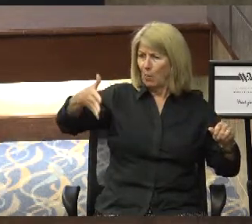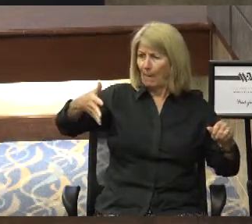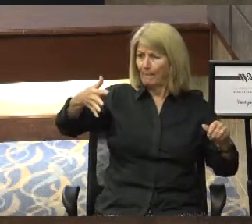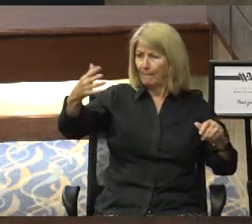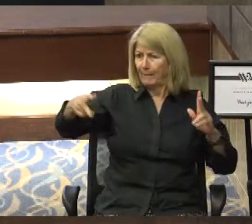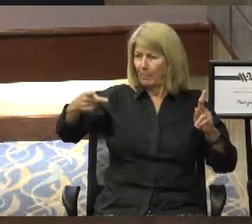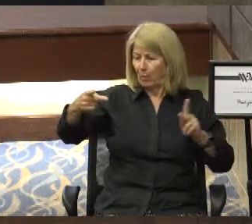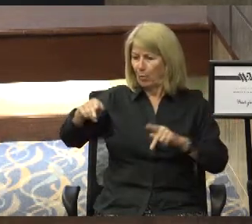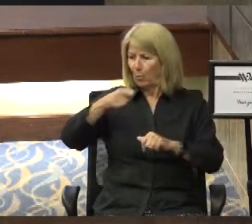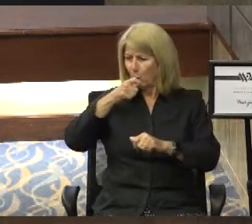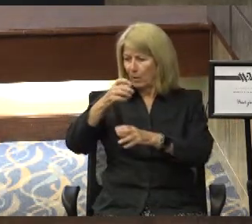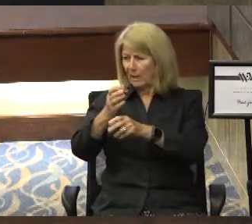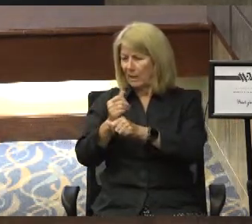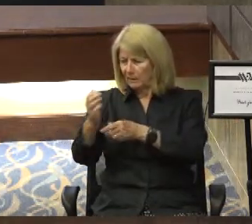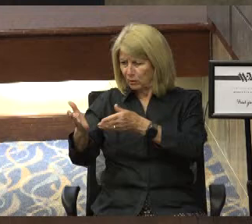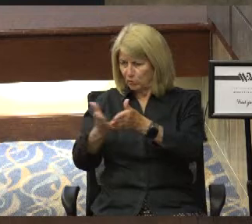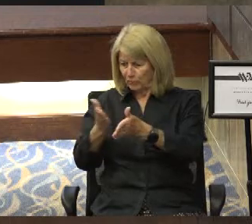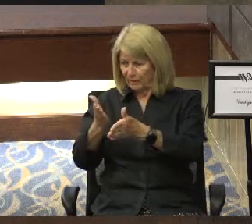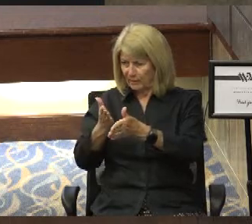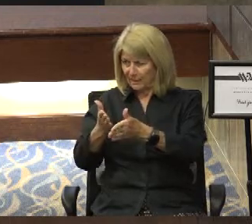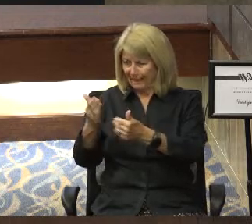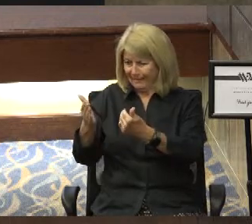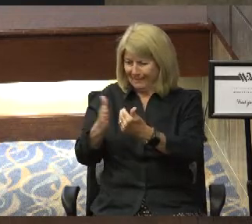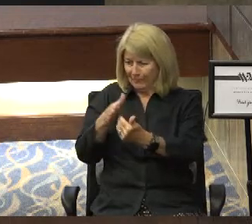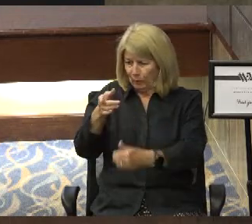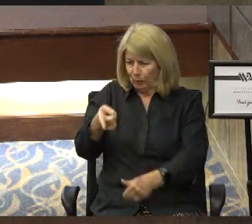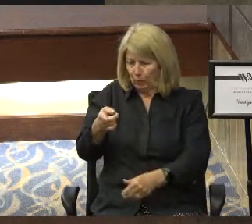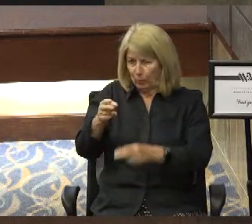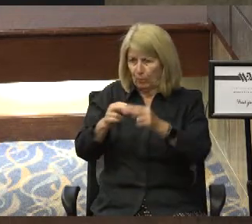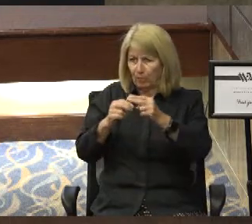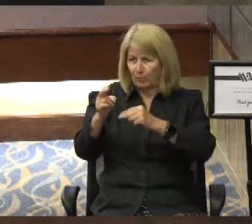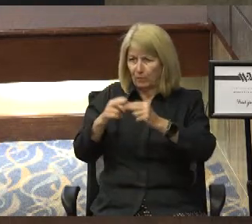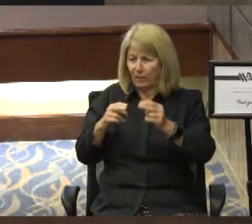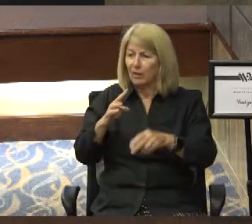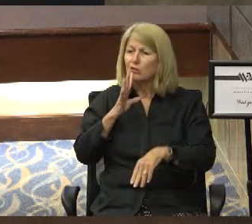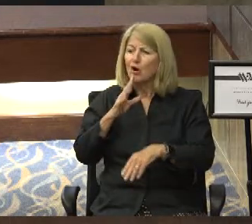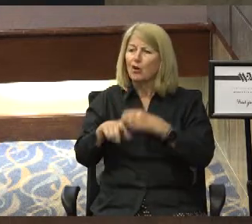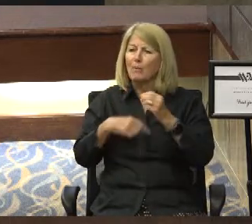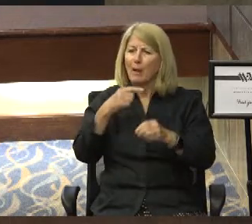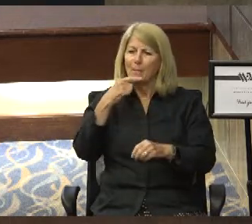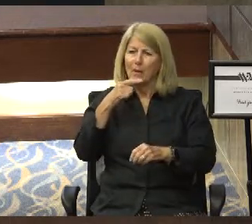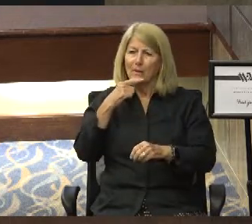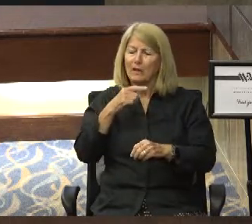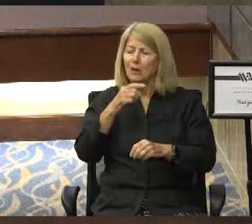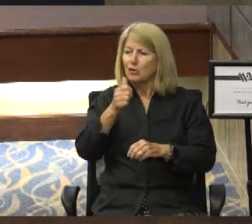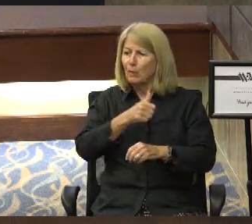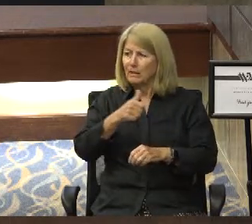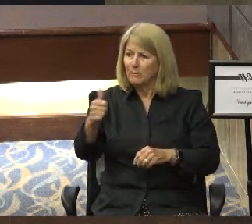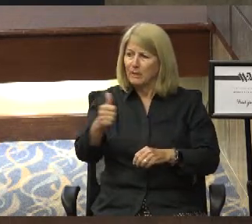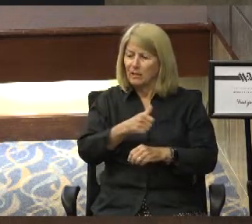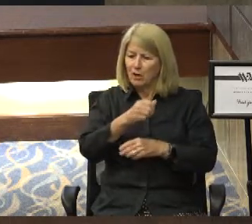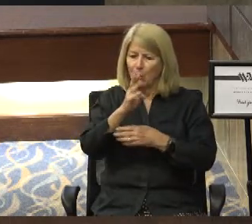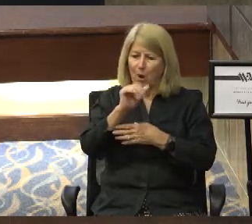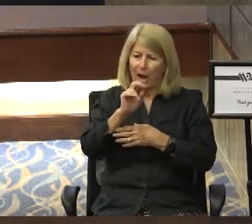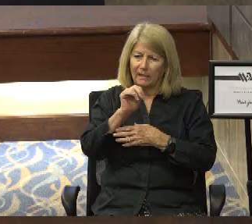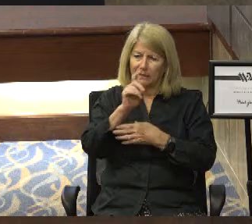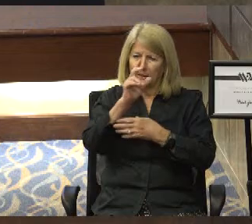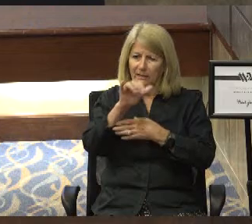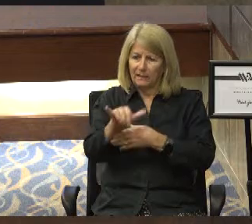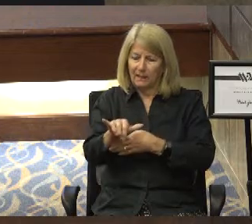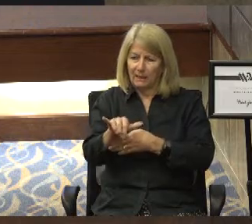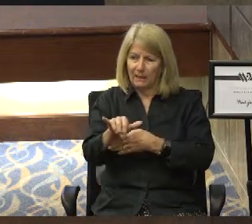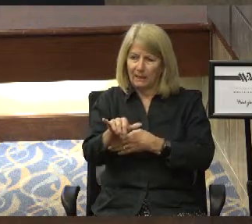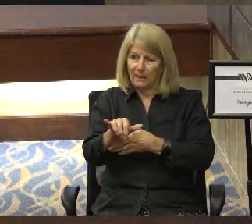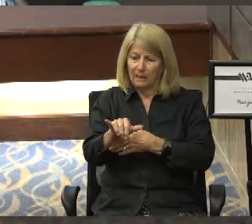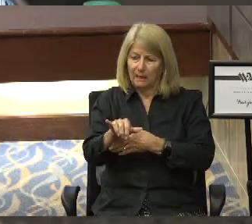services on site. Speaking of the public transportation, Bradley, Clint, who do